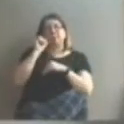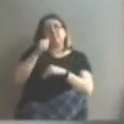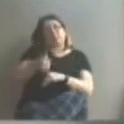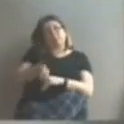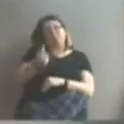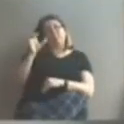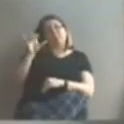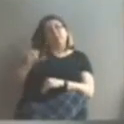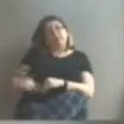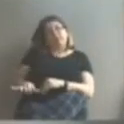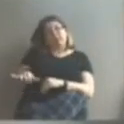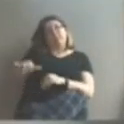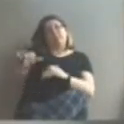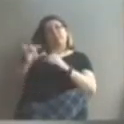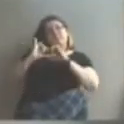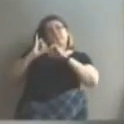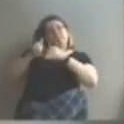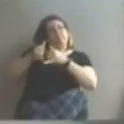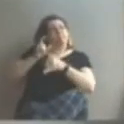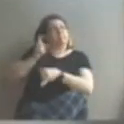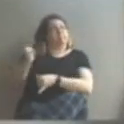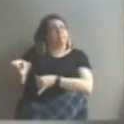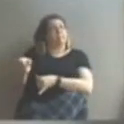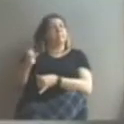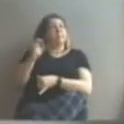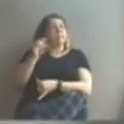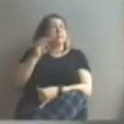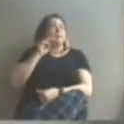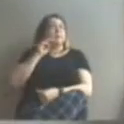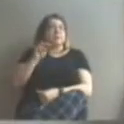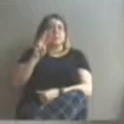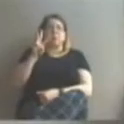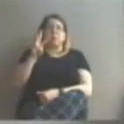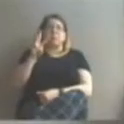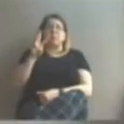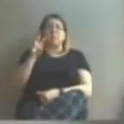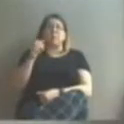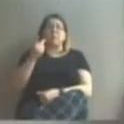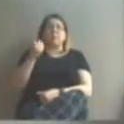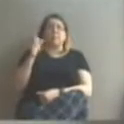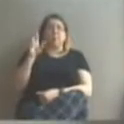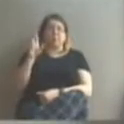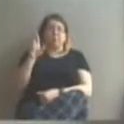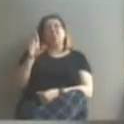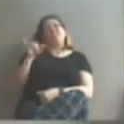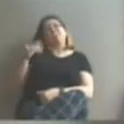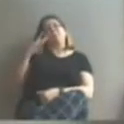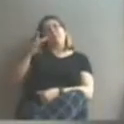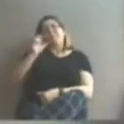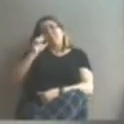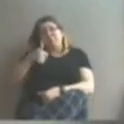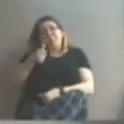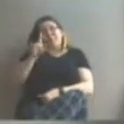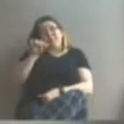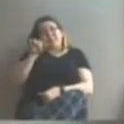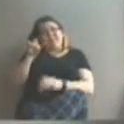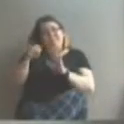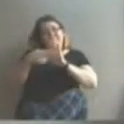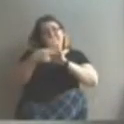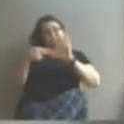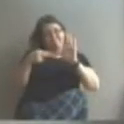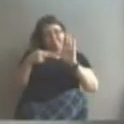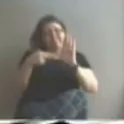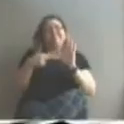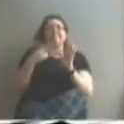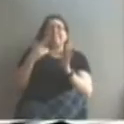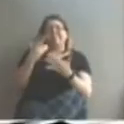that resolution will be presented to Ms. Wampler at that time. That's why it has tomorrow's date on it, if you're wondering. So we're very appreciative